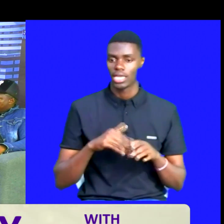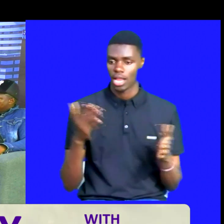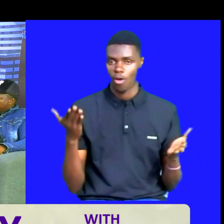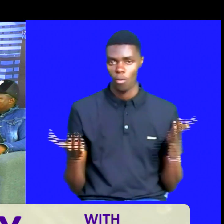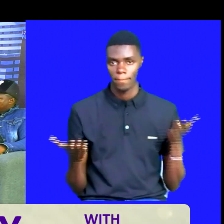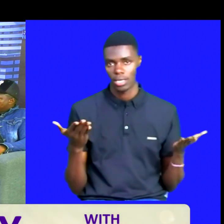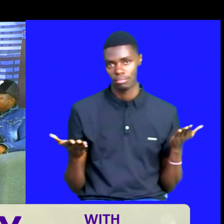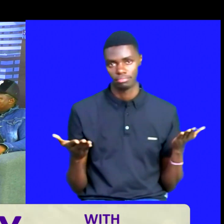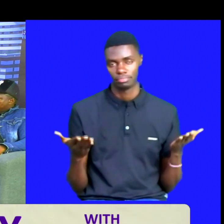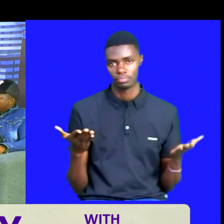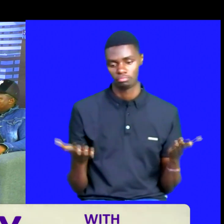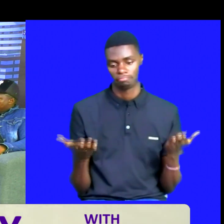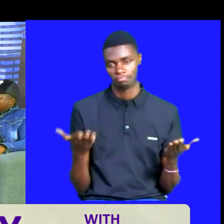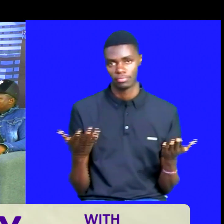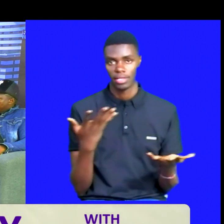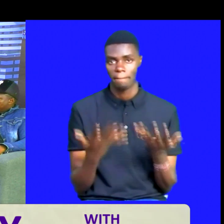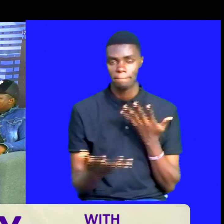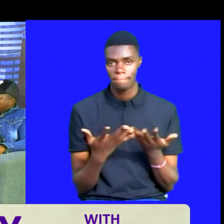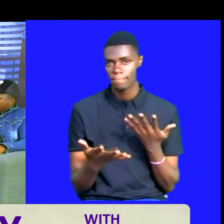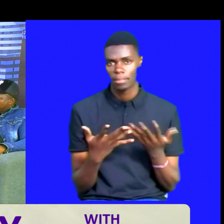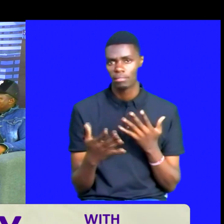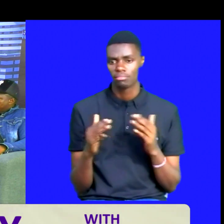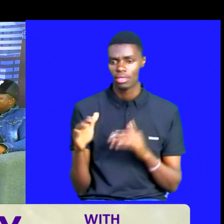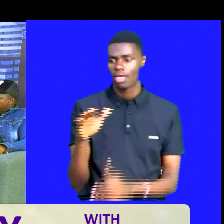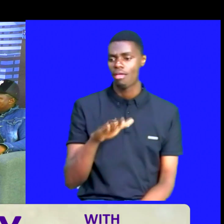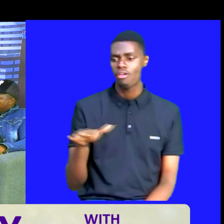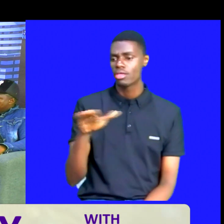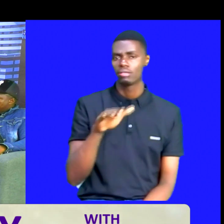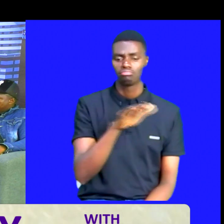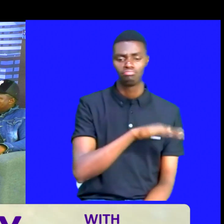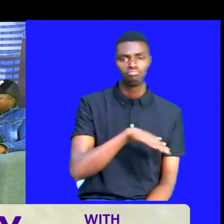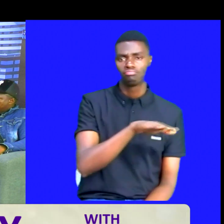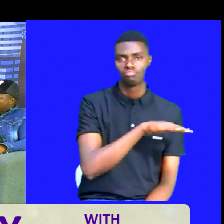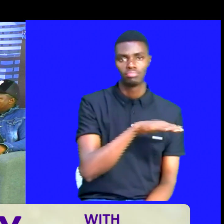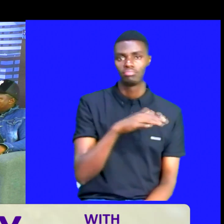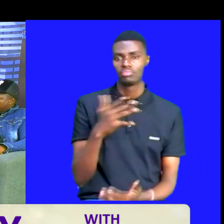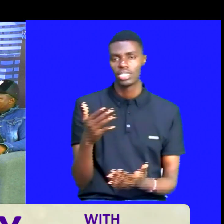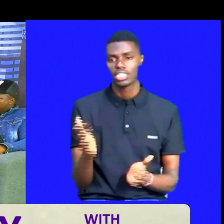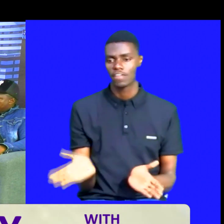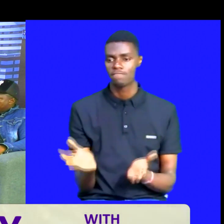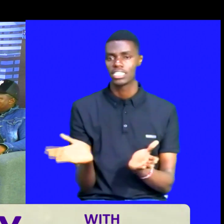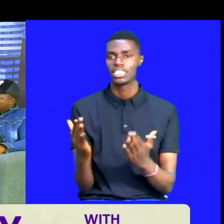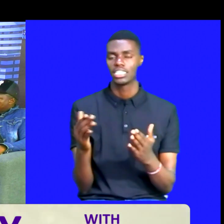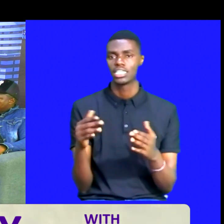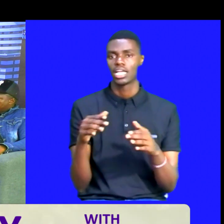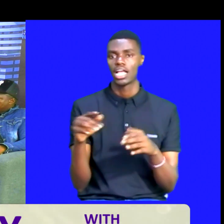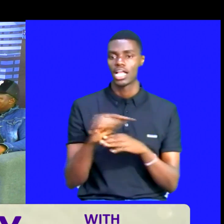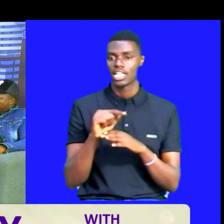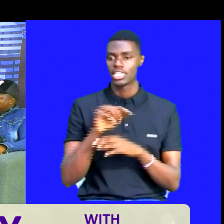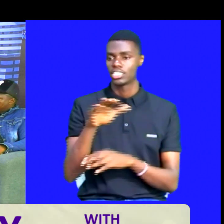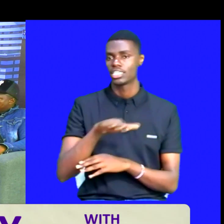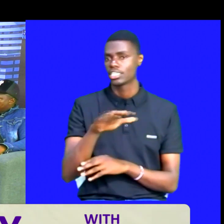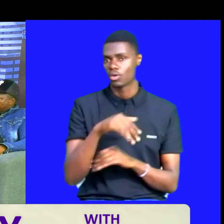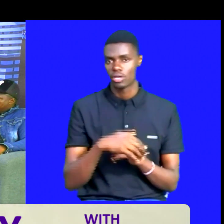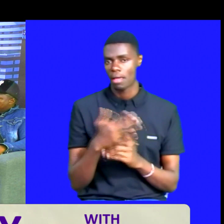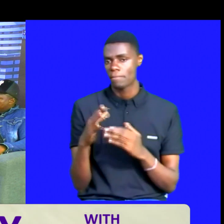comparisons, you know, maybe what are the areas as far as, you know, facilitating the training grounds, and, you know, maybe you